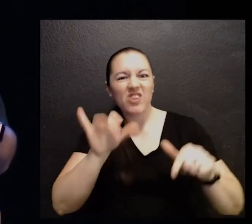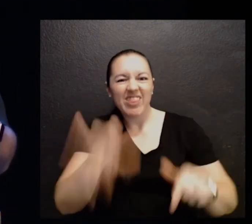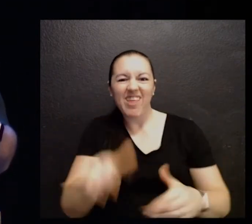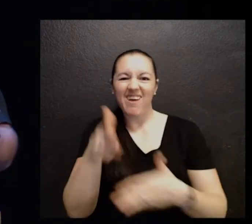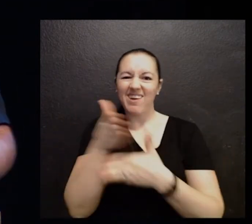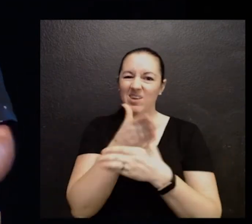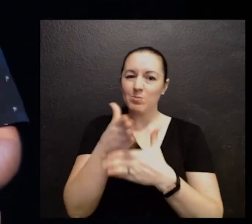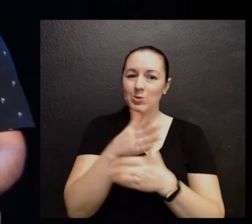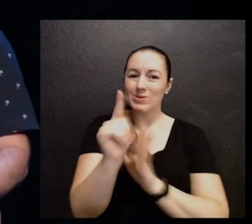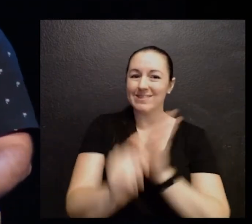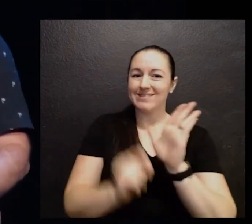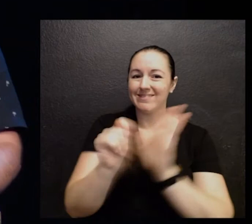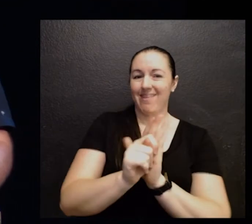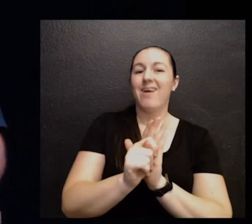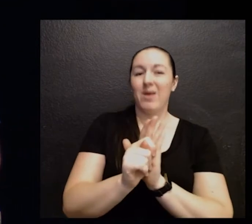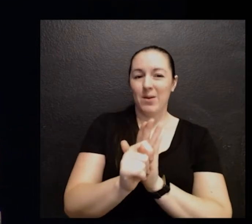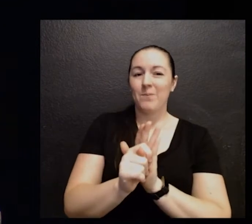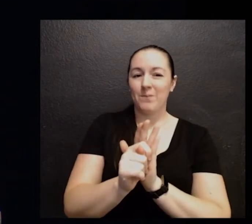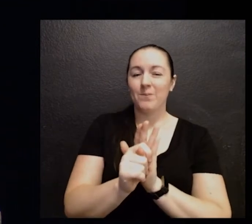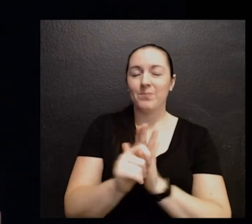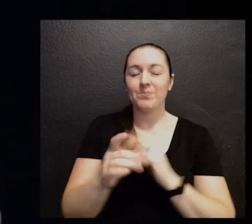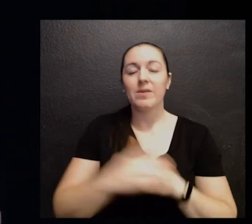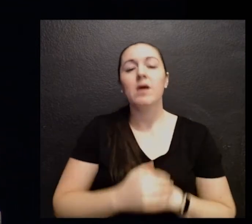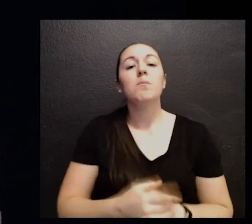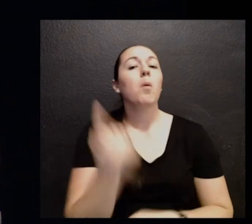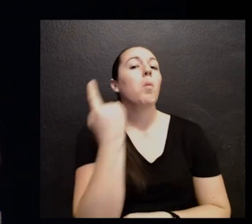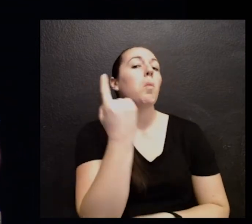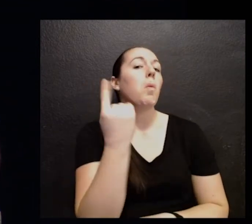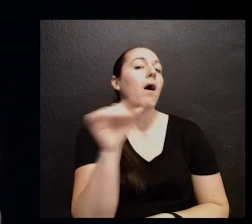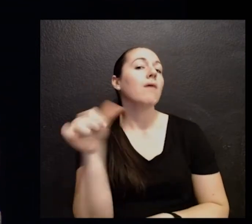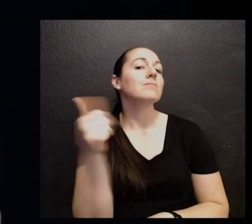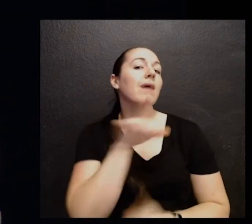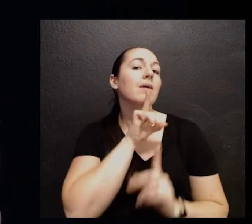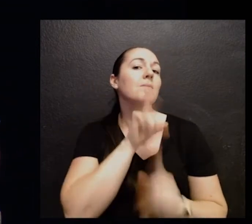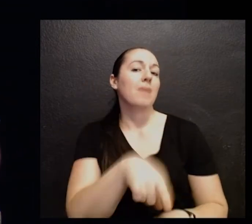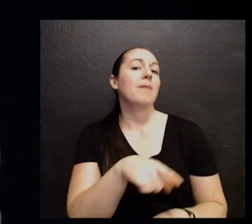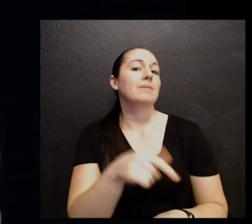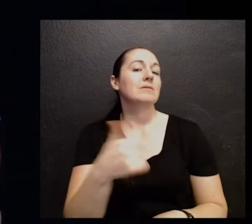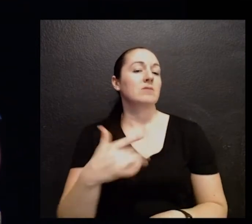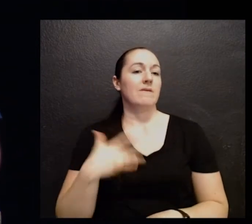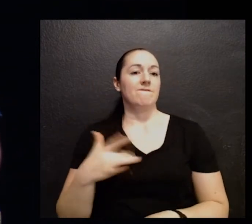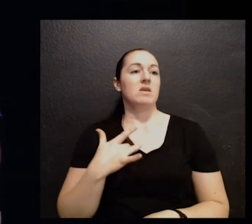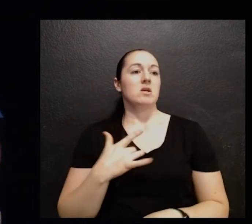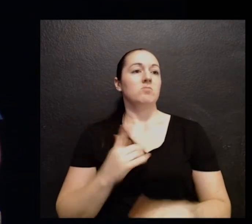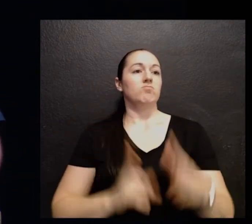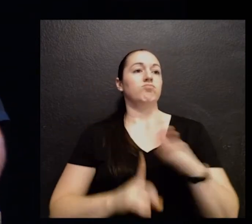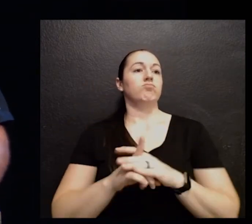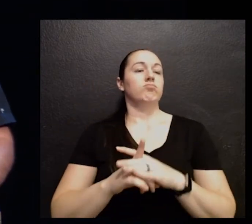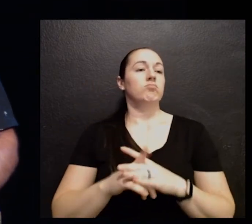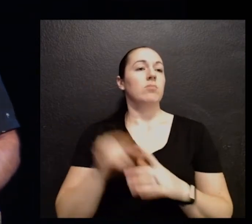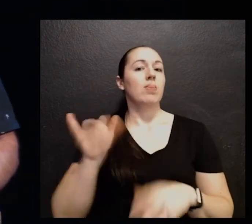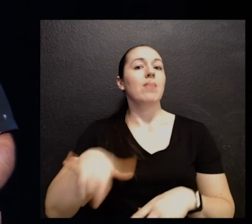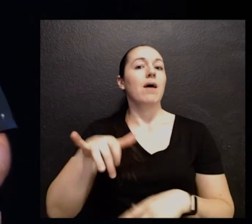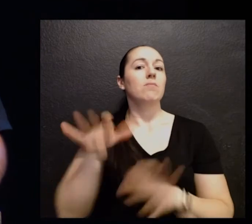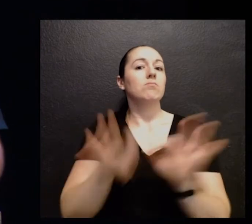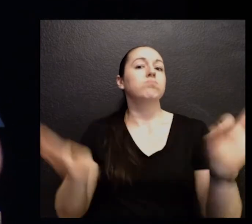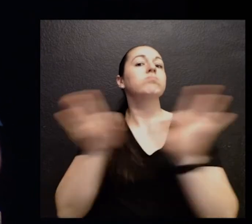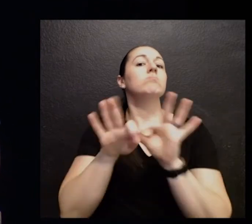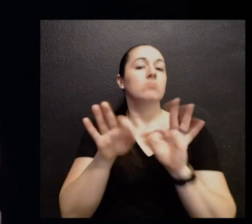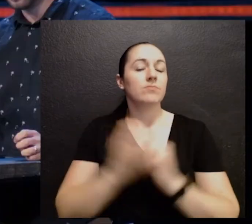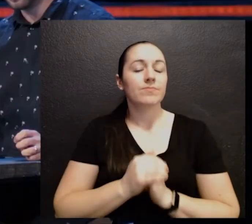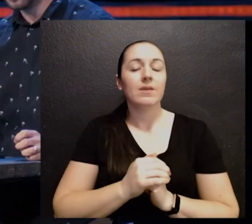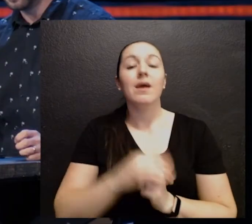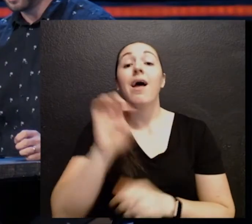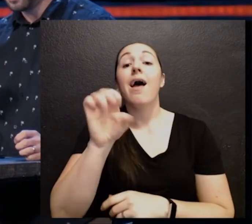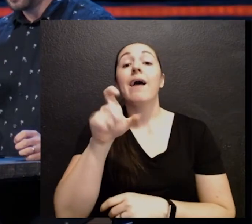in-between. But there's one of the Ten Commandments that really sticks out to me, and I want to park there for a minute. It's in Exodus chapter 20, verse